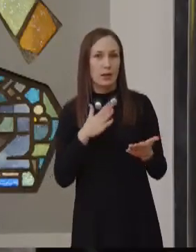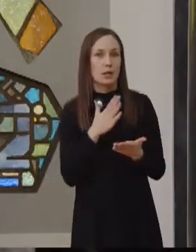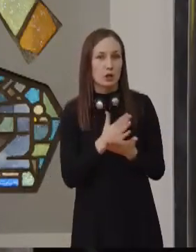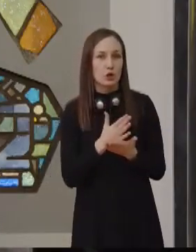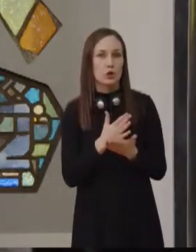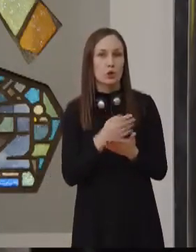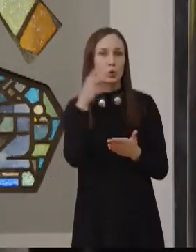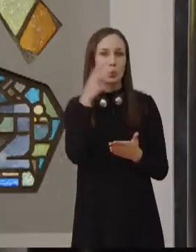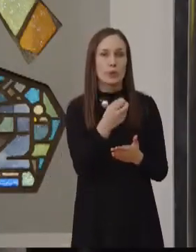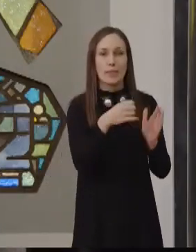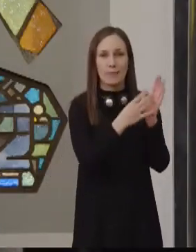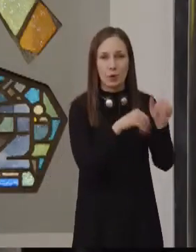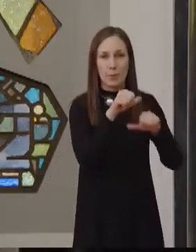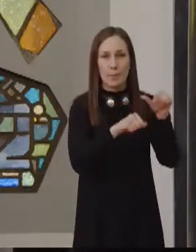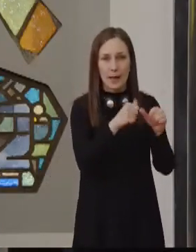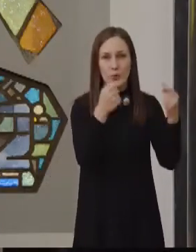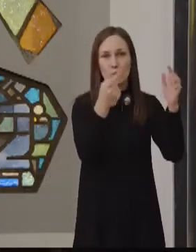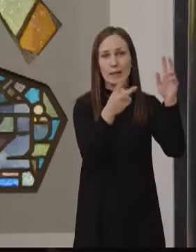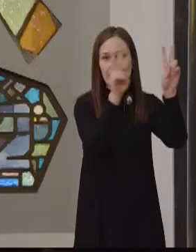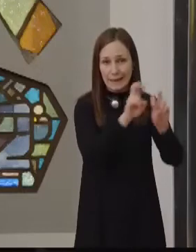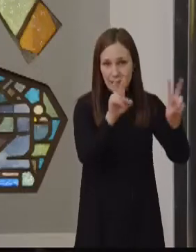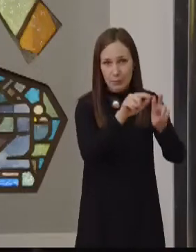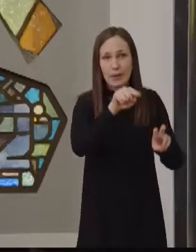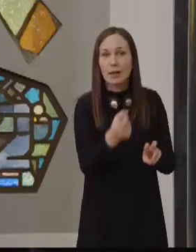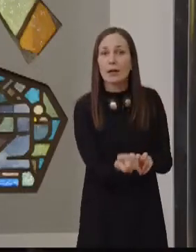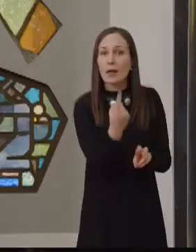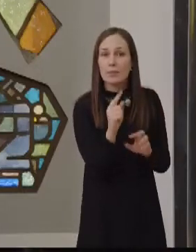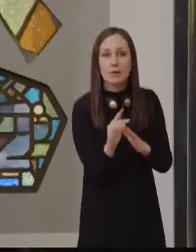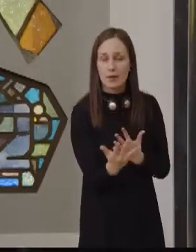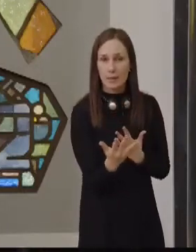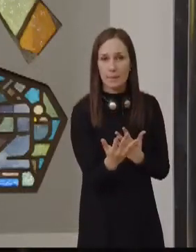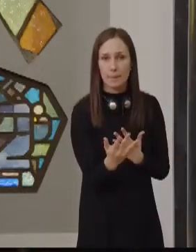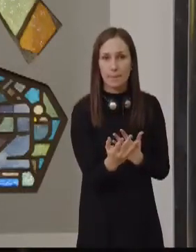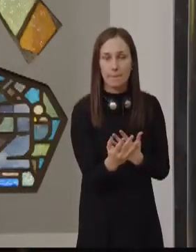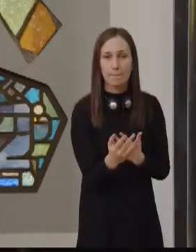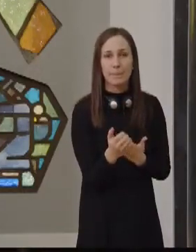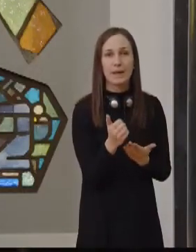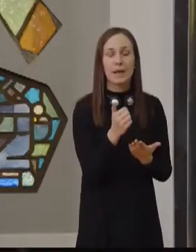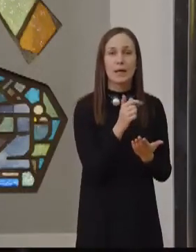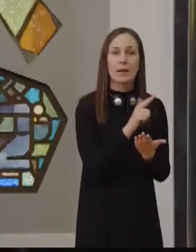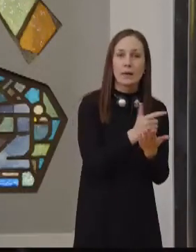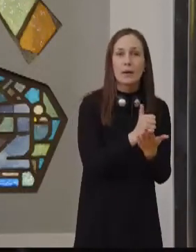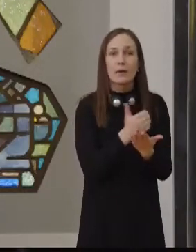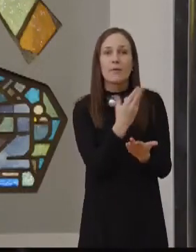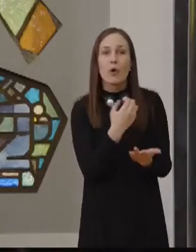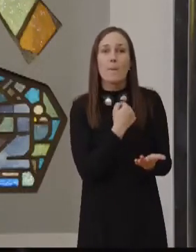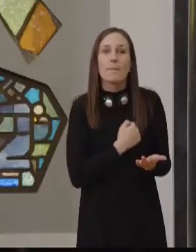comes to tolerance, the Europe Social Survey showed that